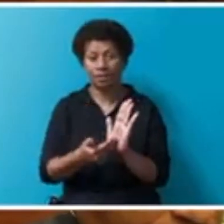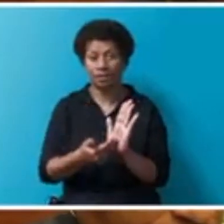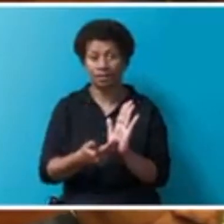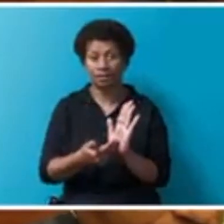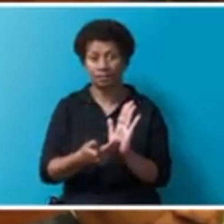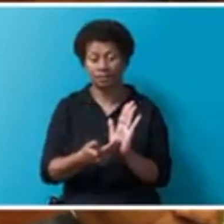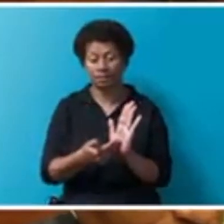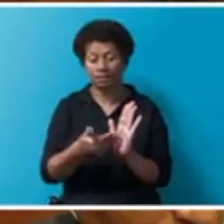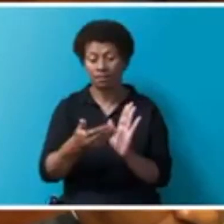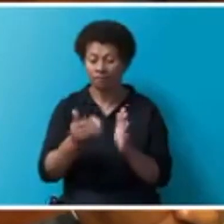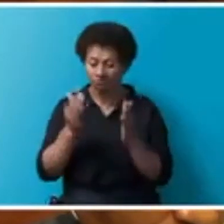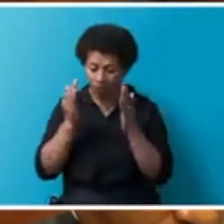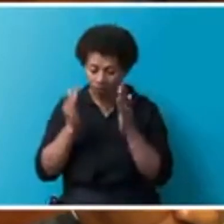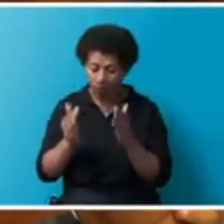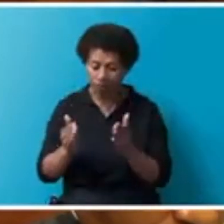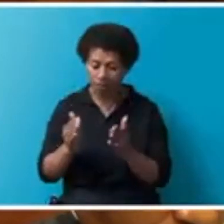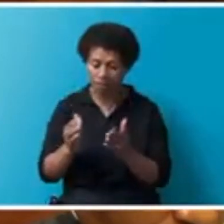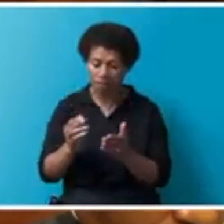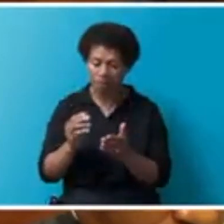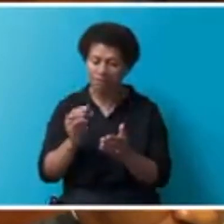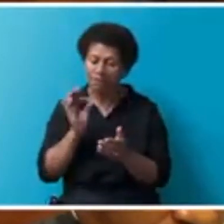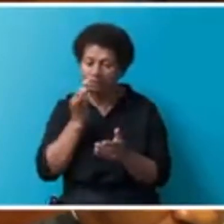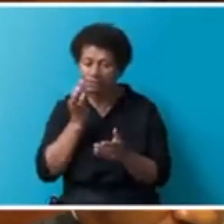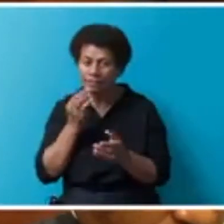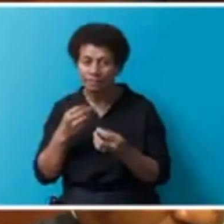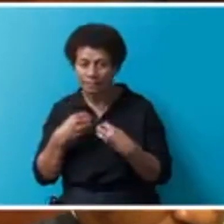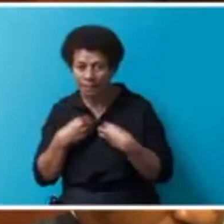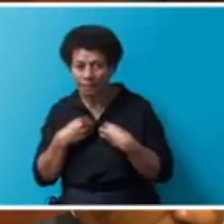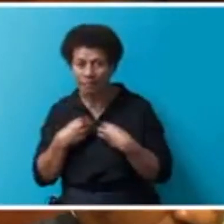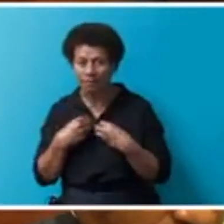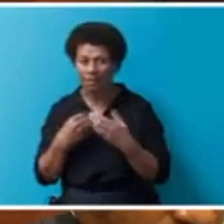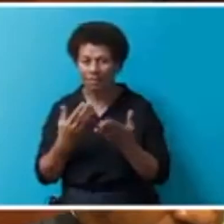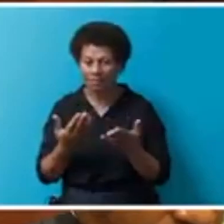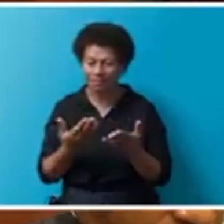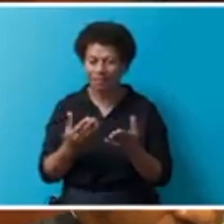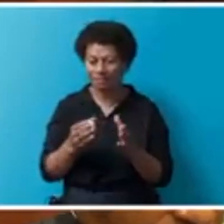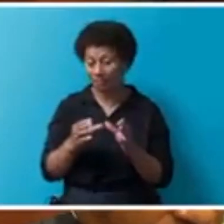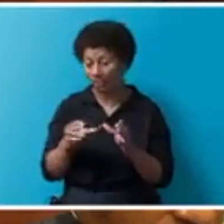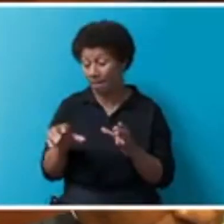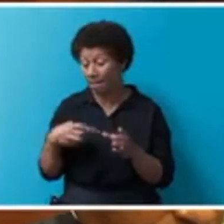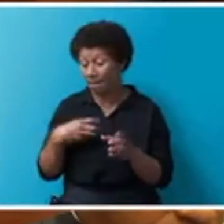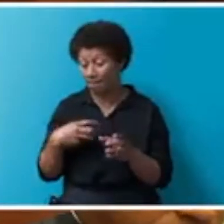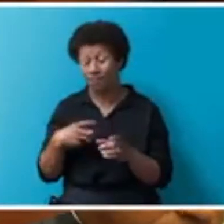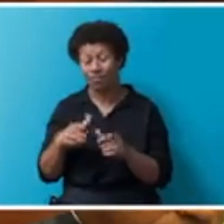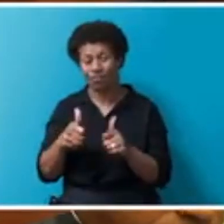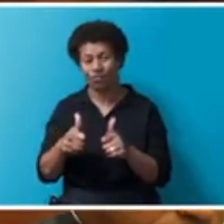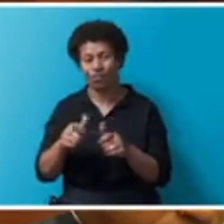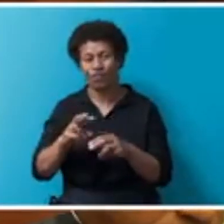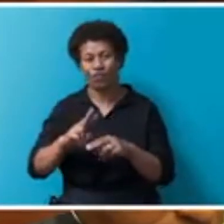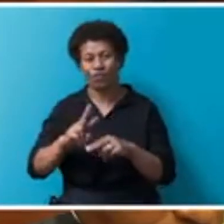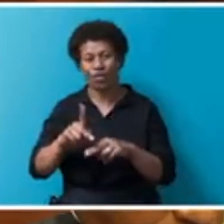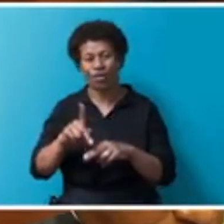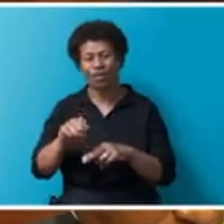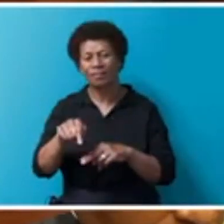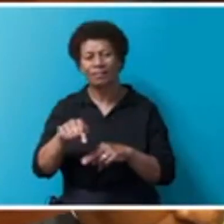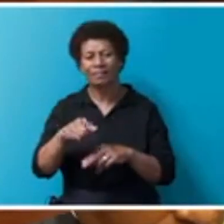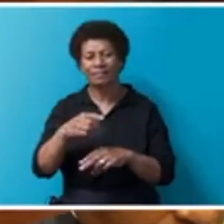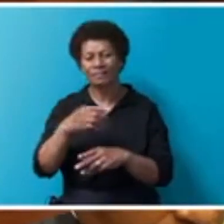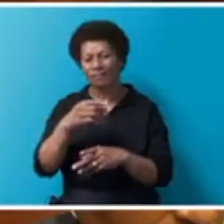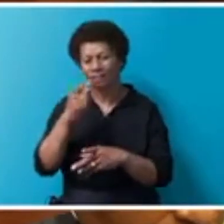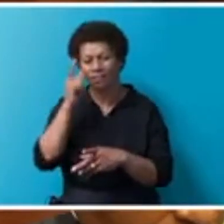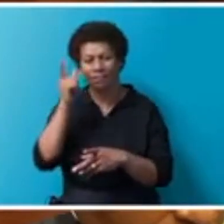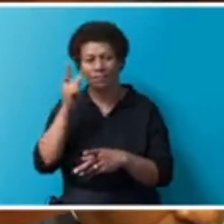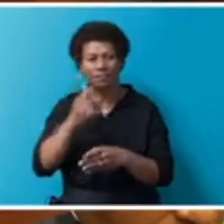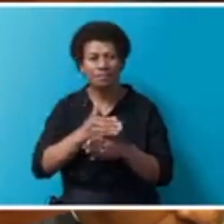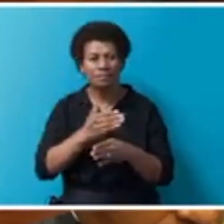focus on supporting small and medium enterprises is another critical win for employment. SMEs are the engine room of